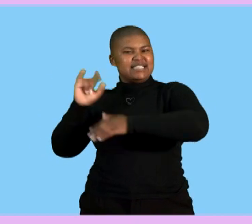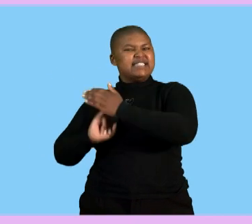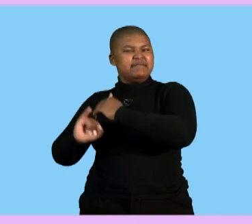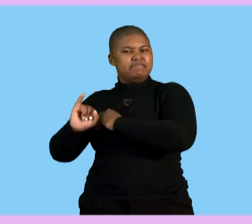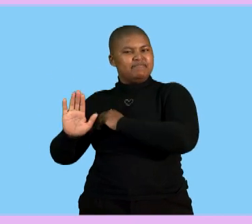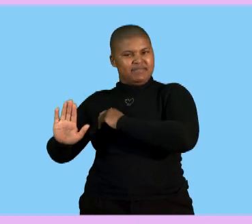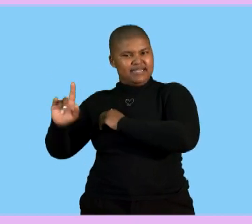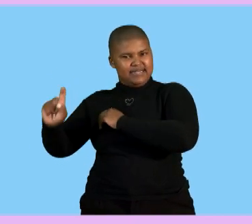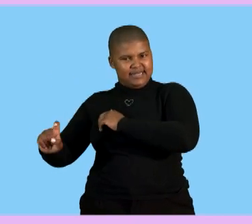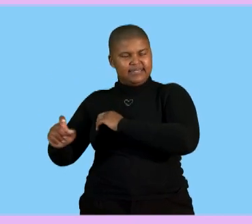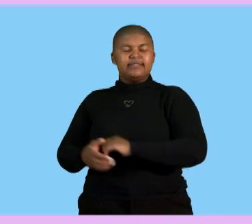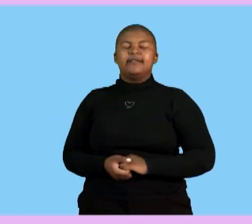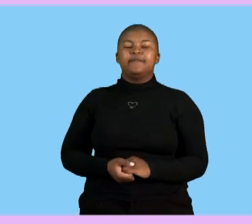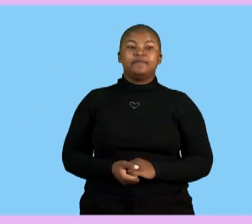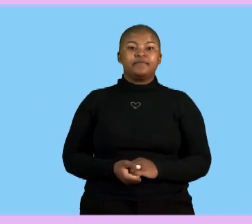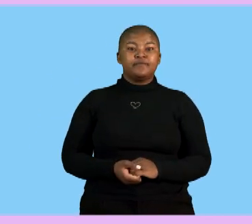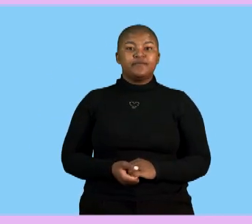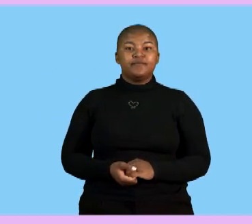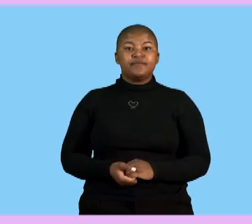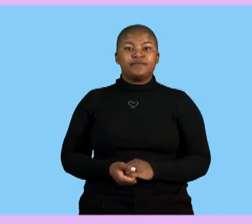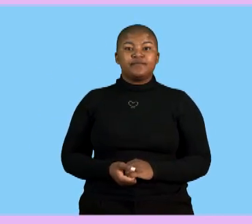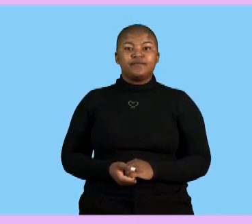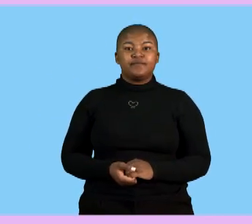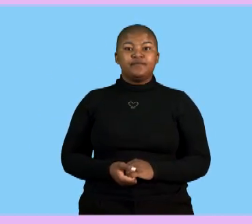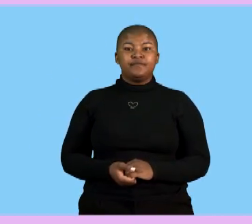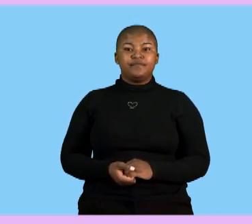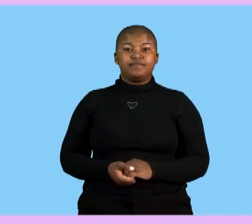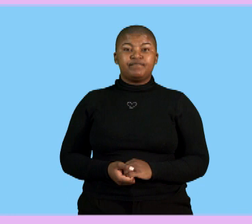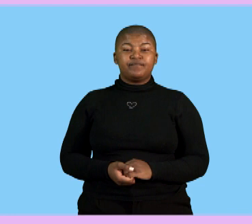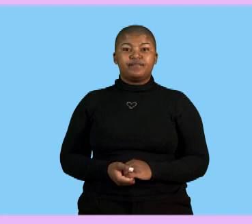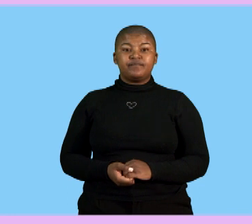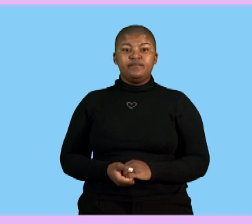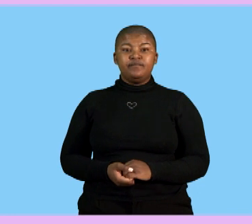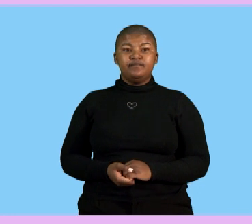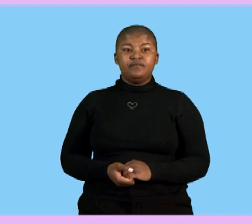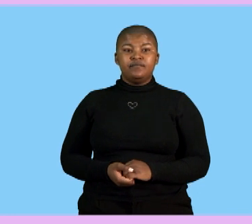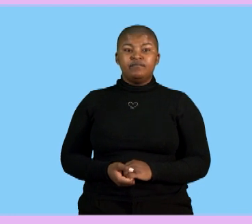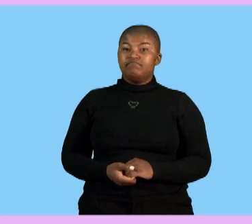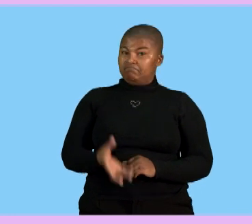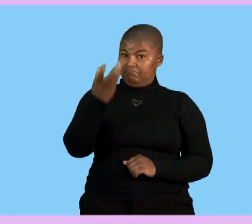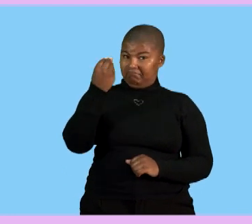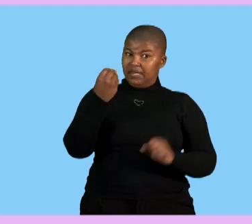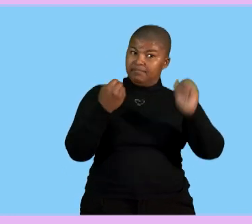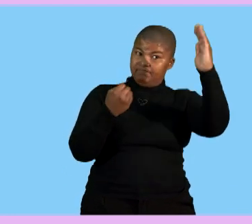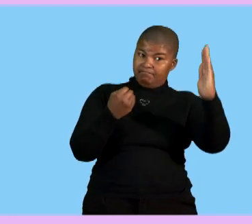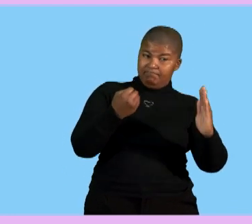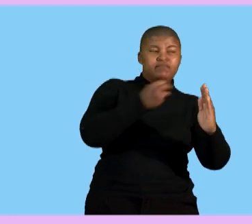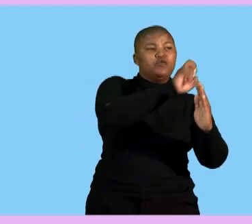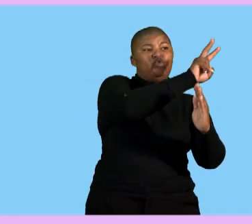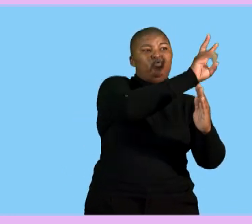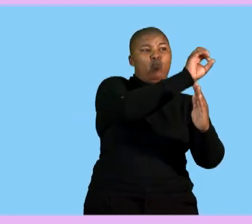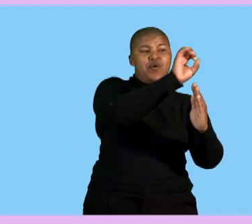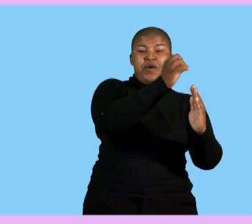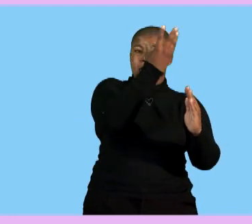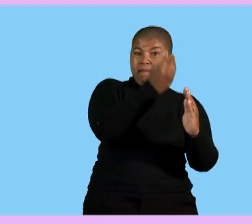independent axis, which is my x. So let's look. We find 200 on